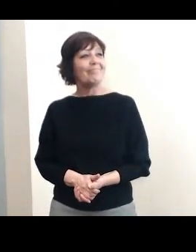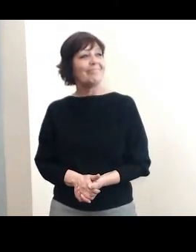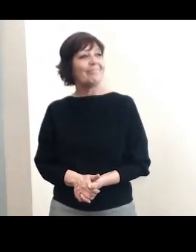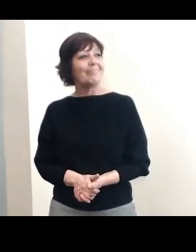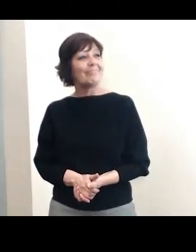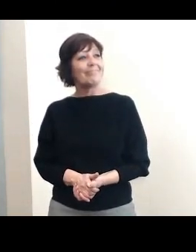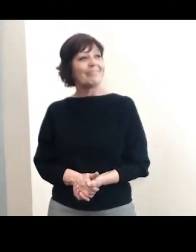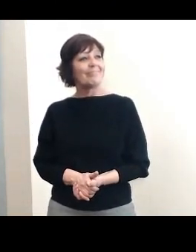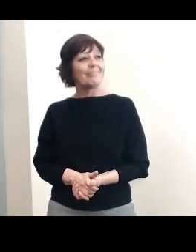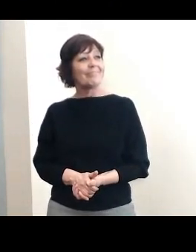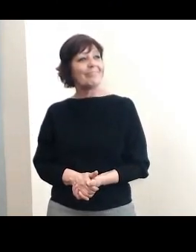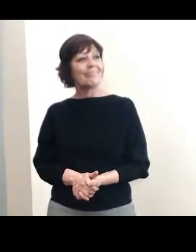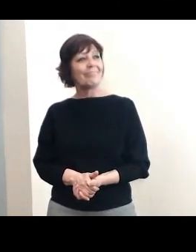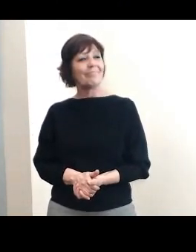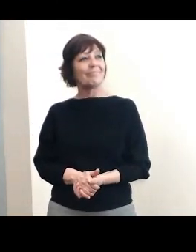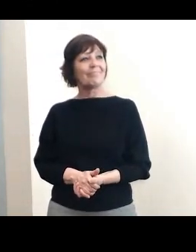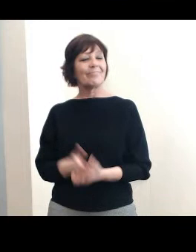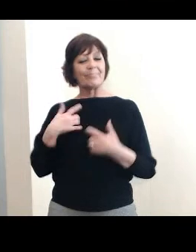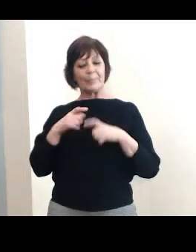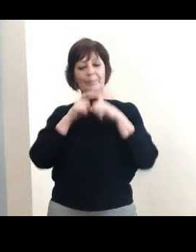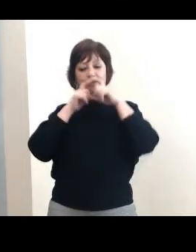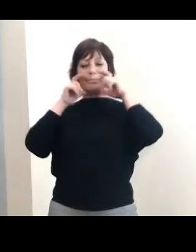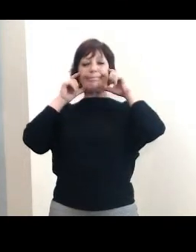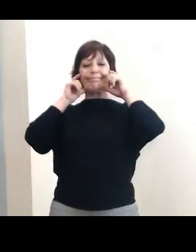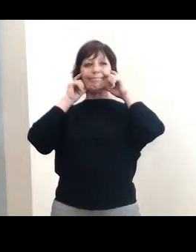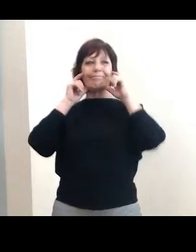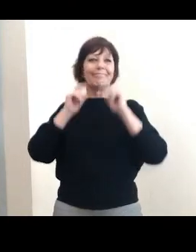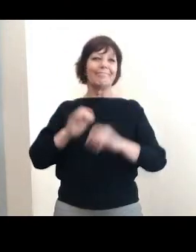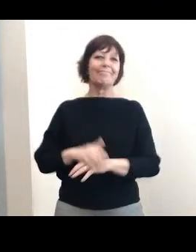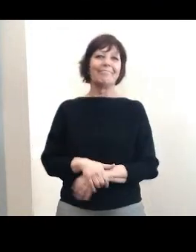Come right up here. Put my mask on.